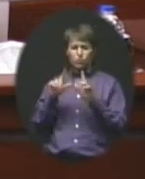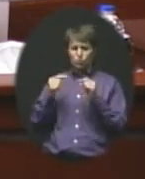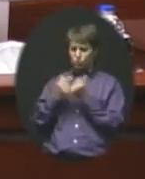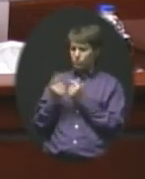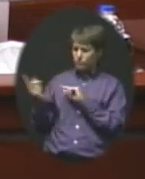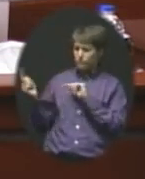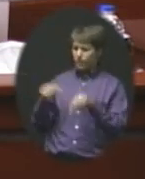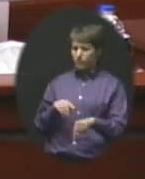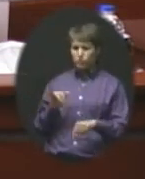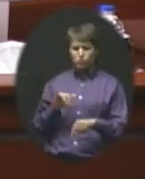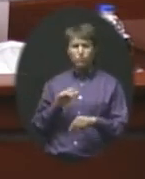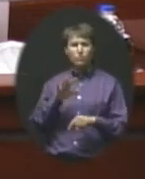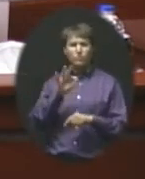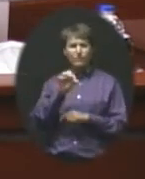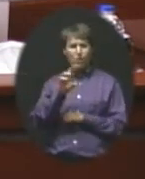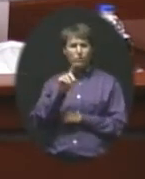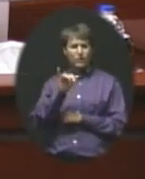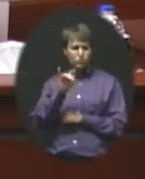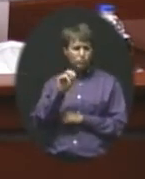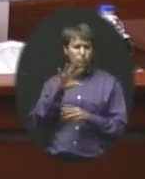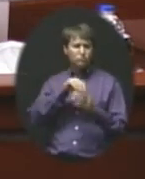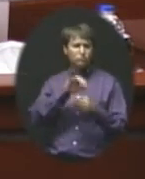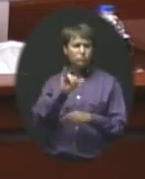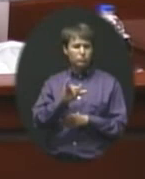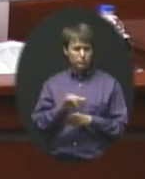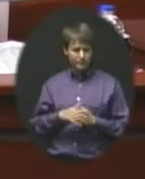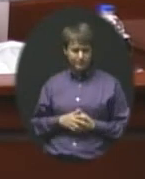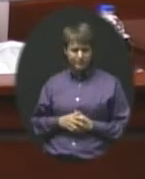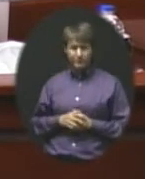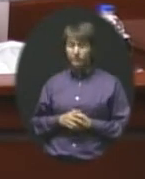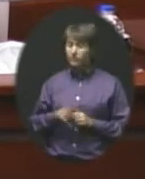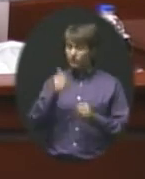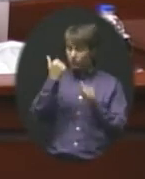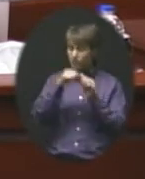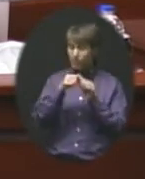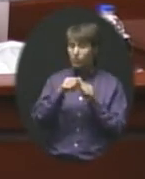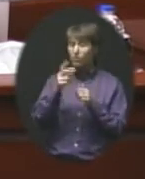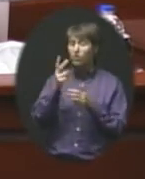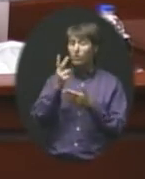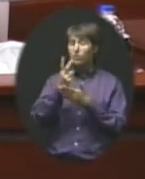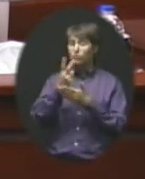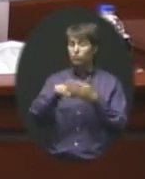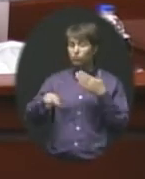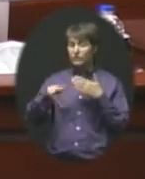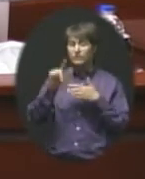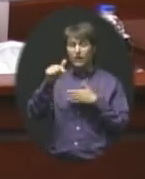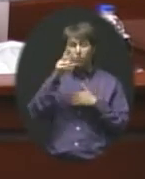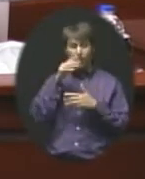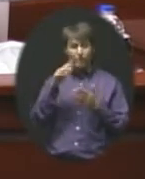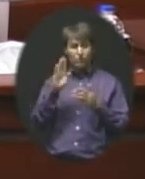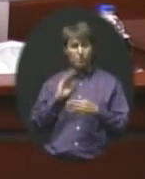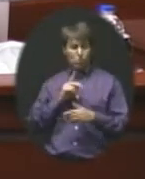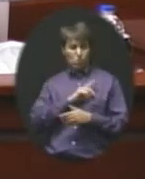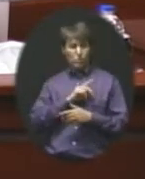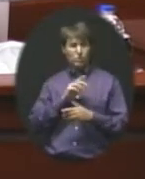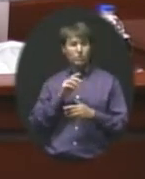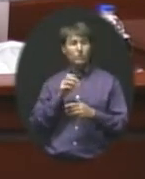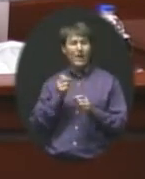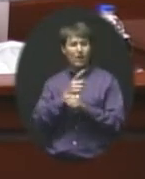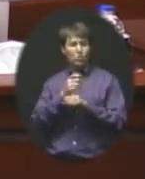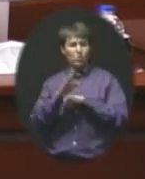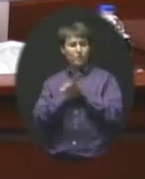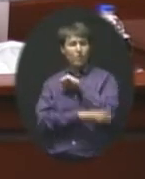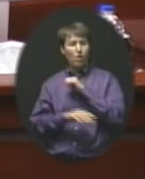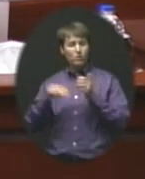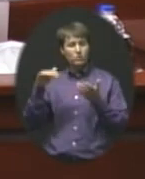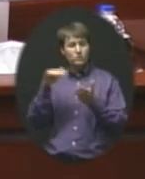as our bands participating in that. And then just a reminder that you know, 2 weeks from tonight, we'll have a board study session, our annual fall study session